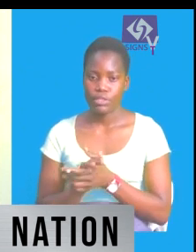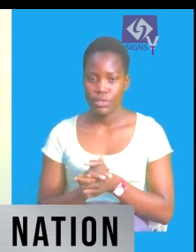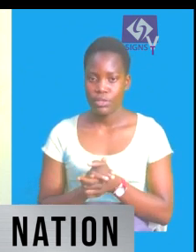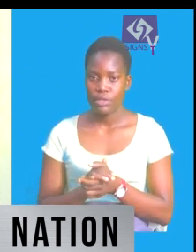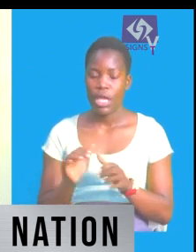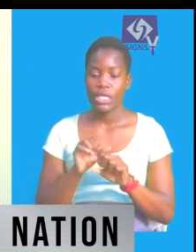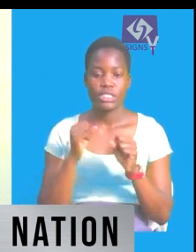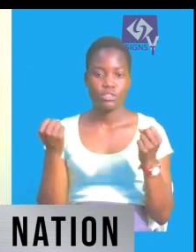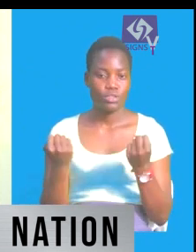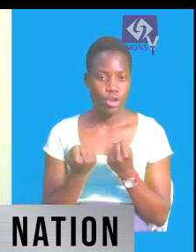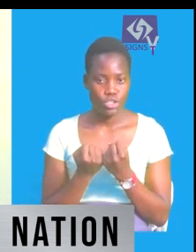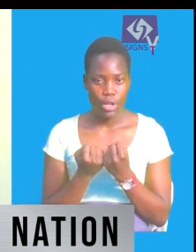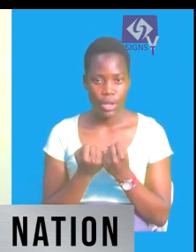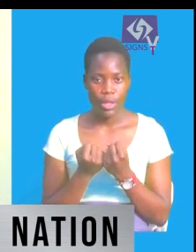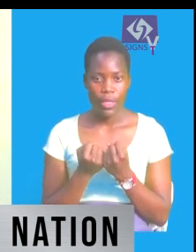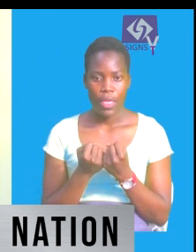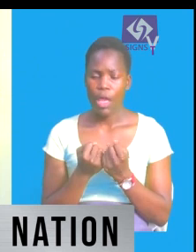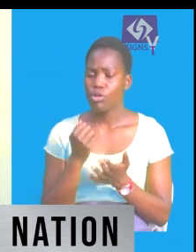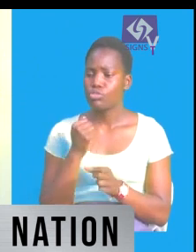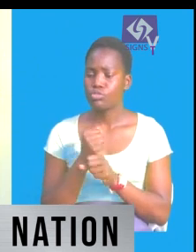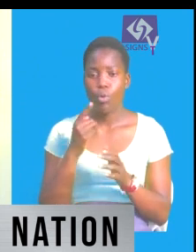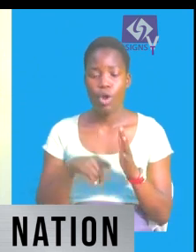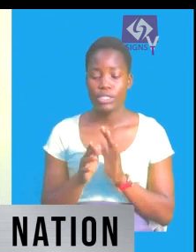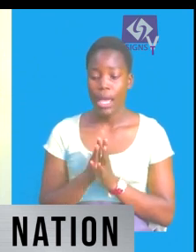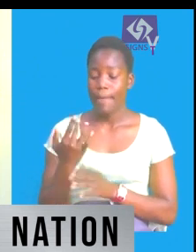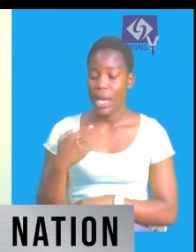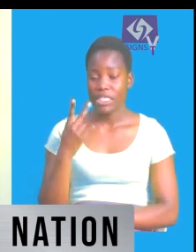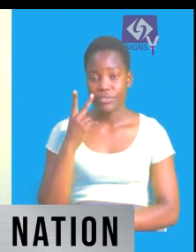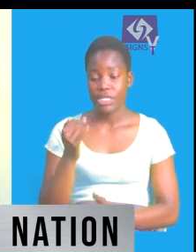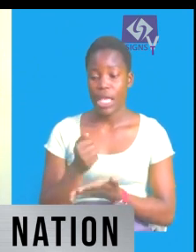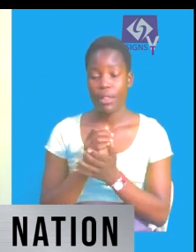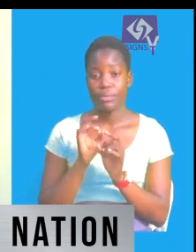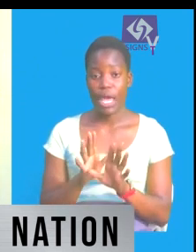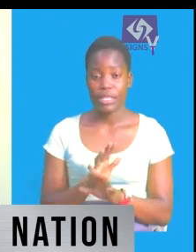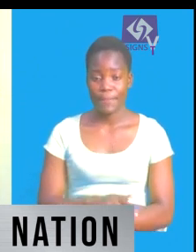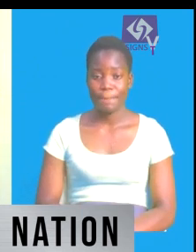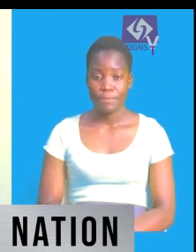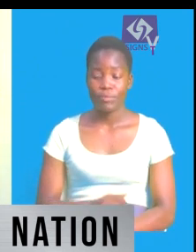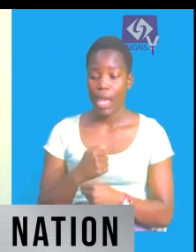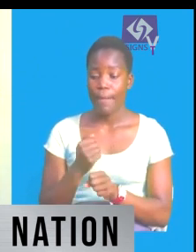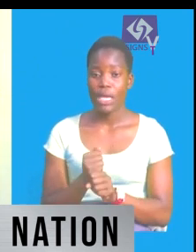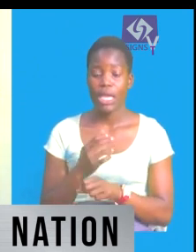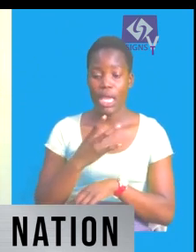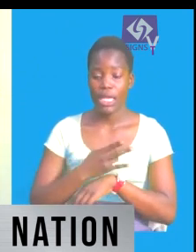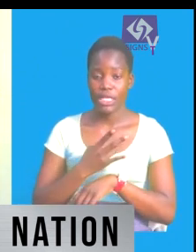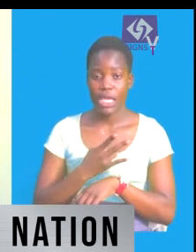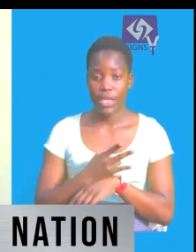the social nini, what is it going to do? I don't see what it's going to do. They could have just made NHIF reach